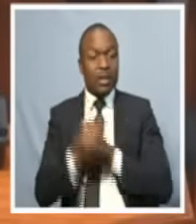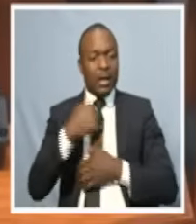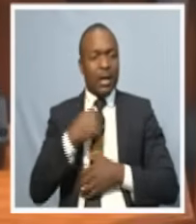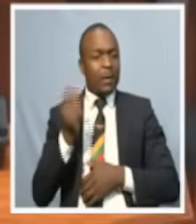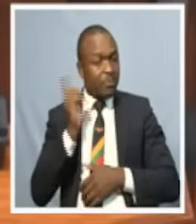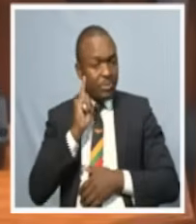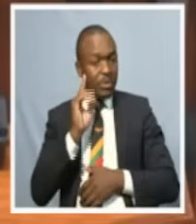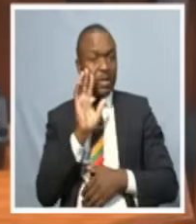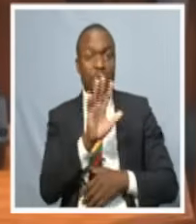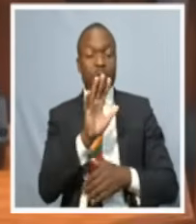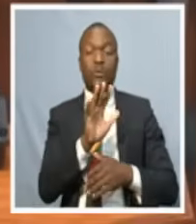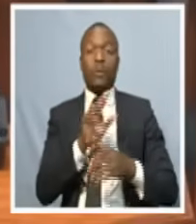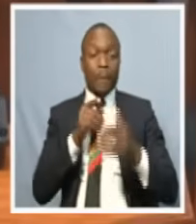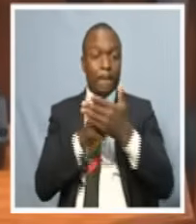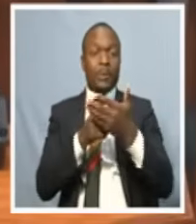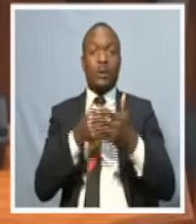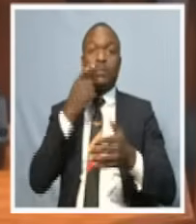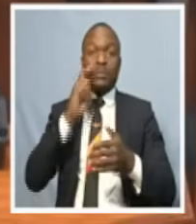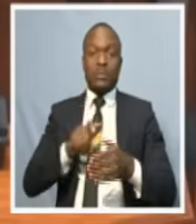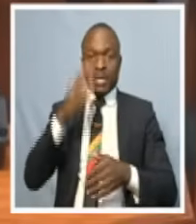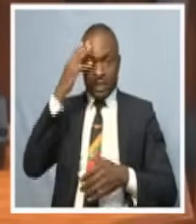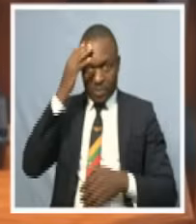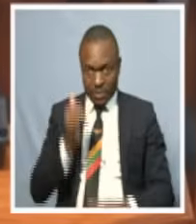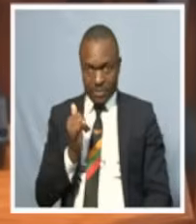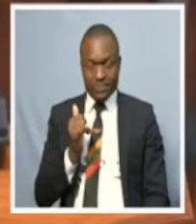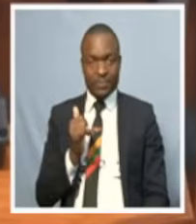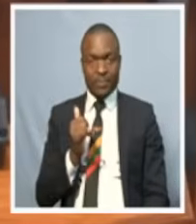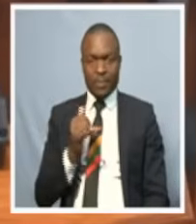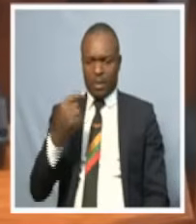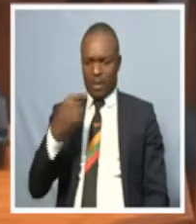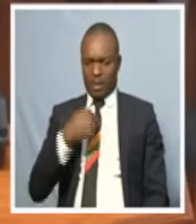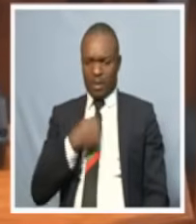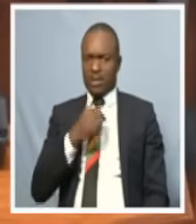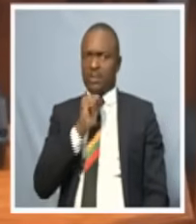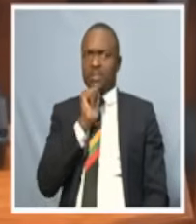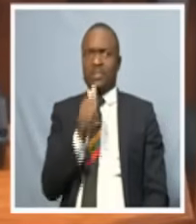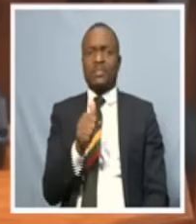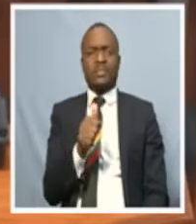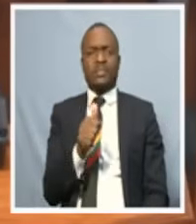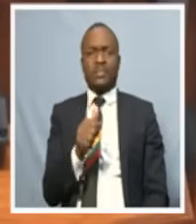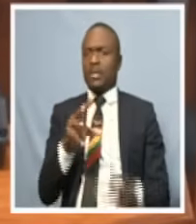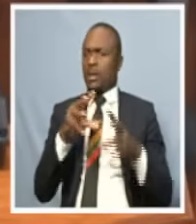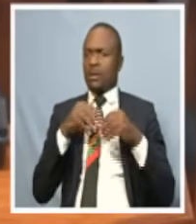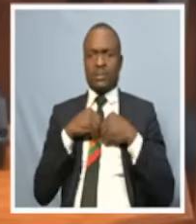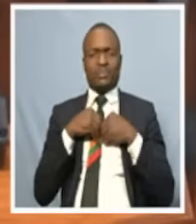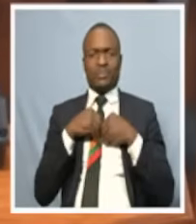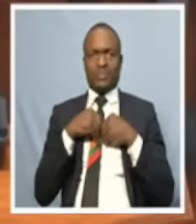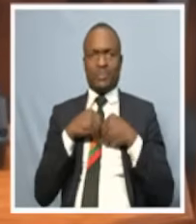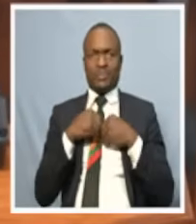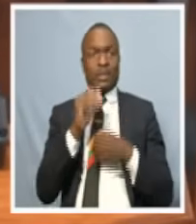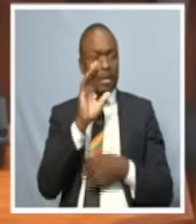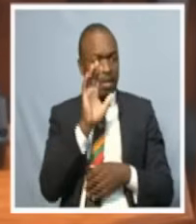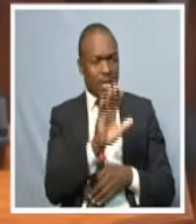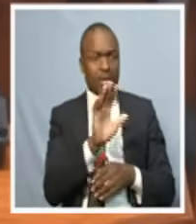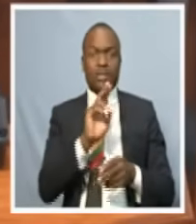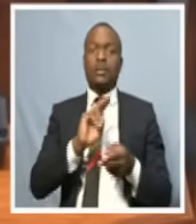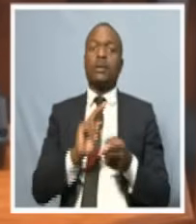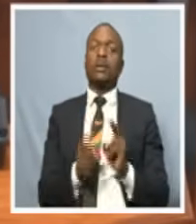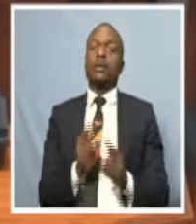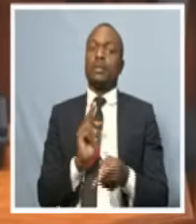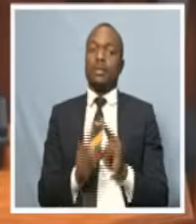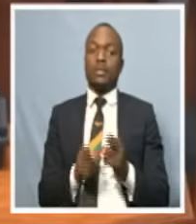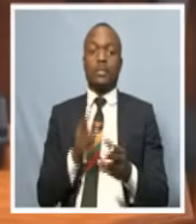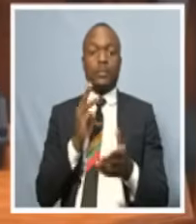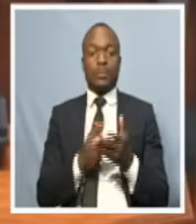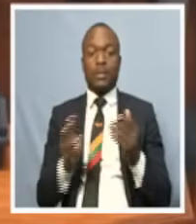of order. That is the more reason I did not admit his agent